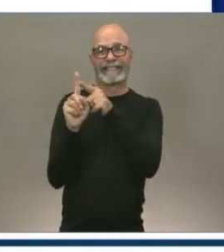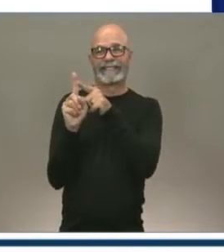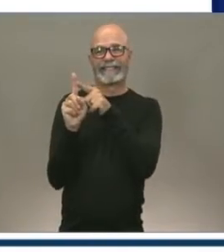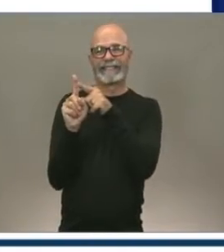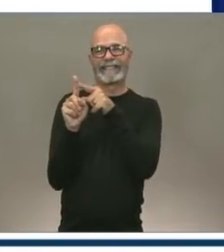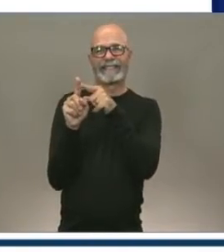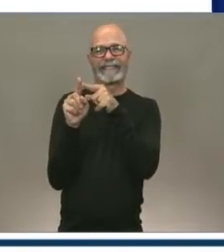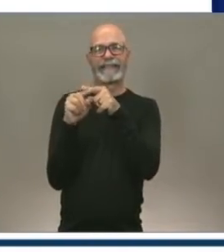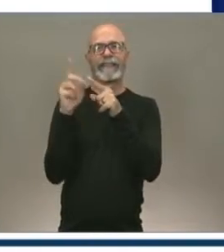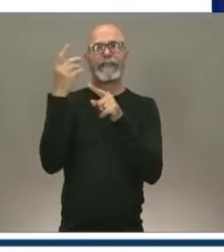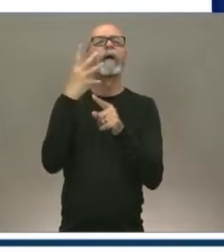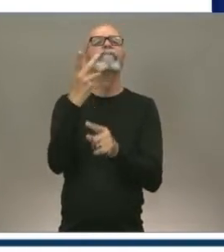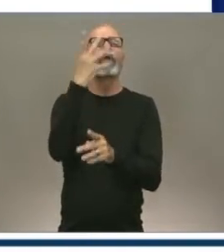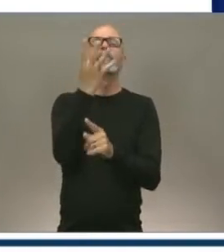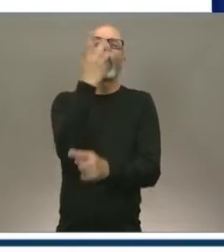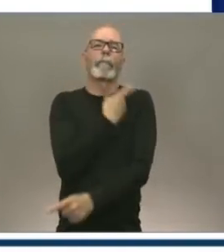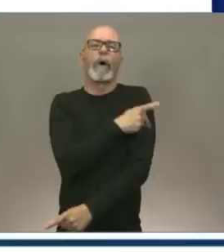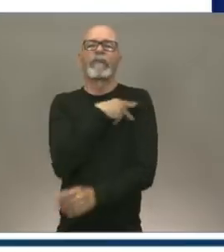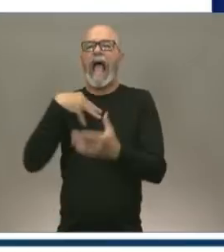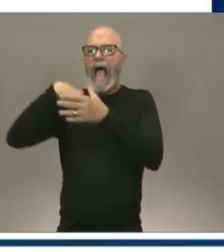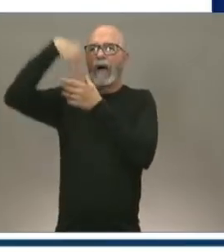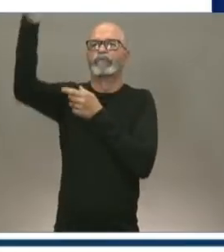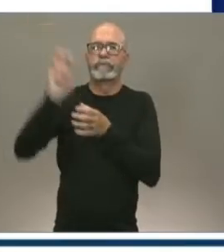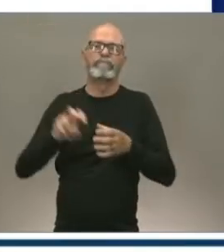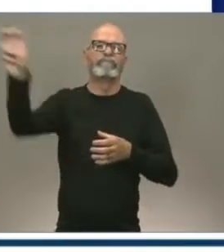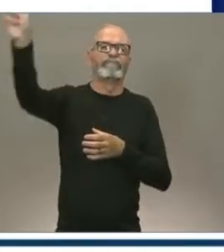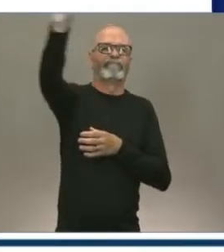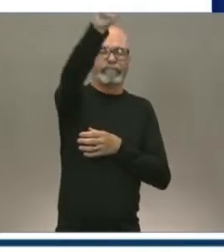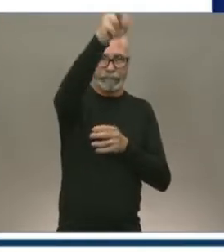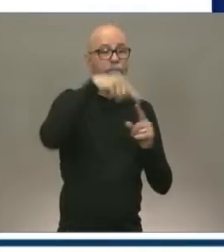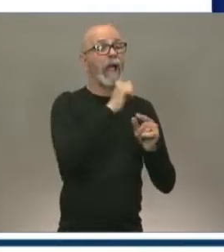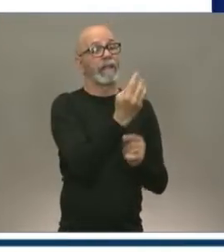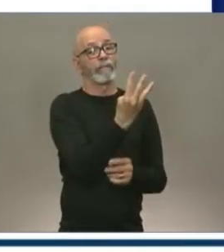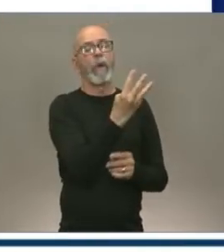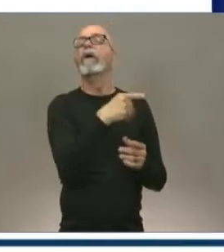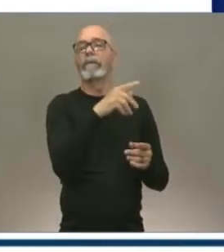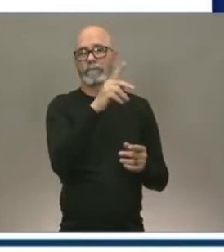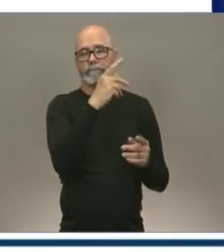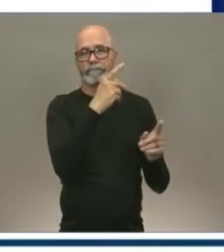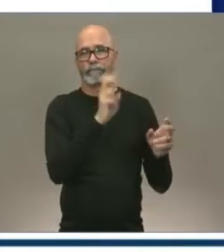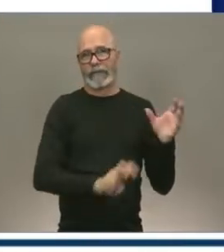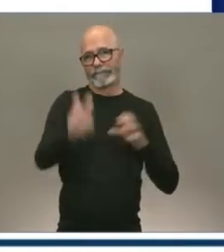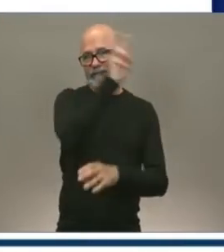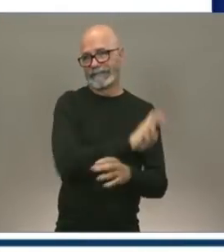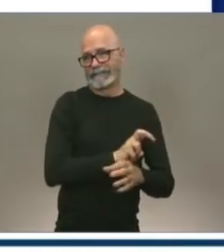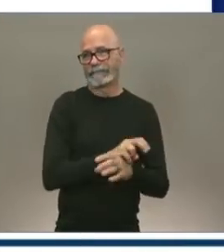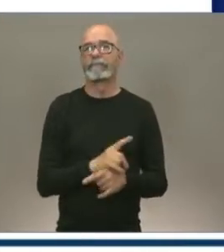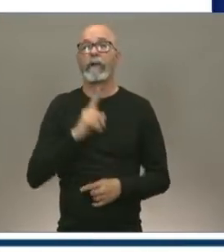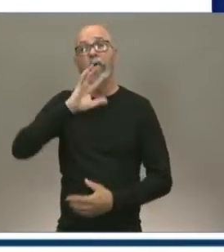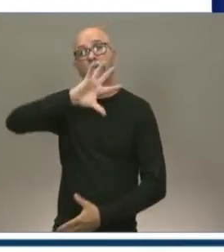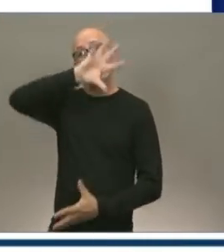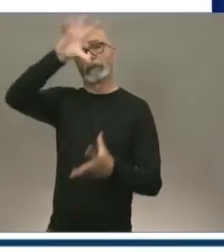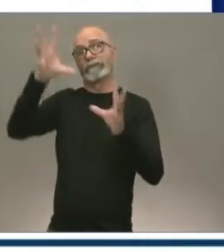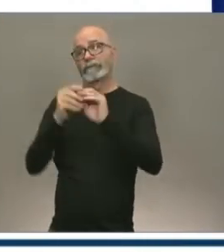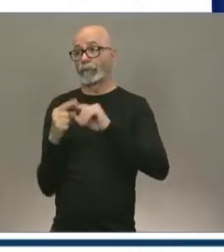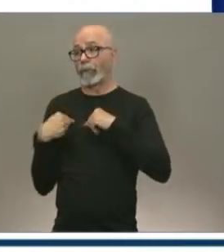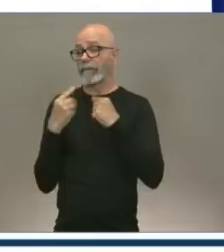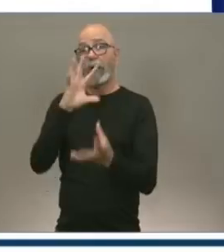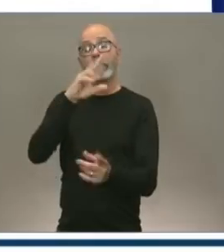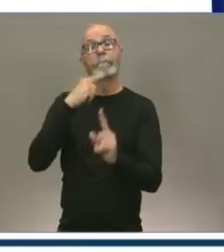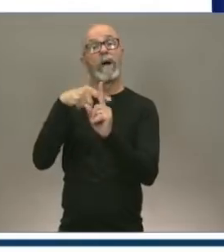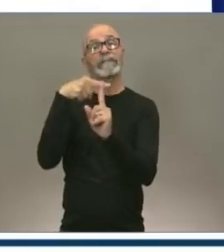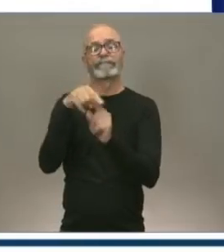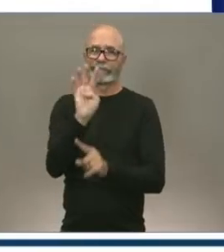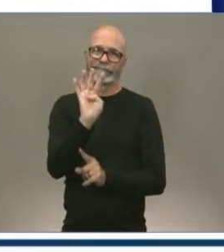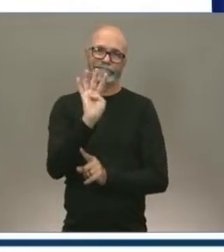self-isolating. As of today, Nova Scotia has 45 active cases of COVID-19. And this is what we've been trying to achieve, keeping